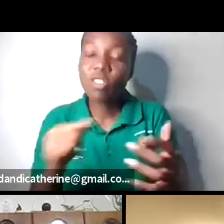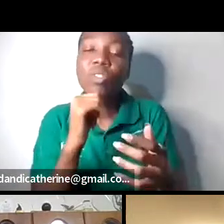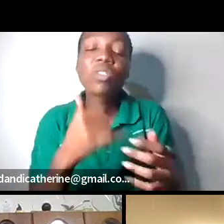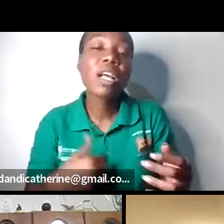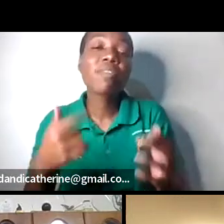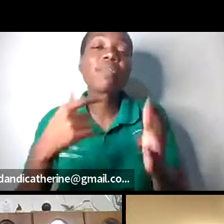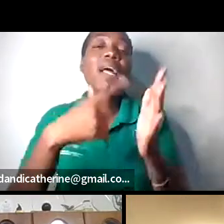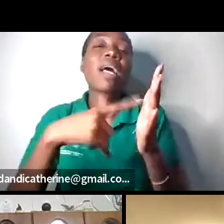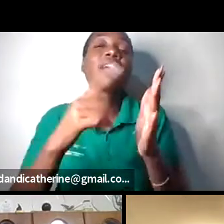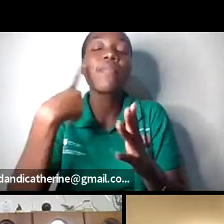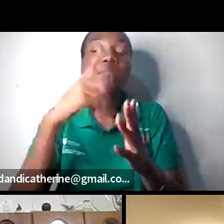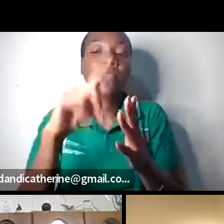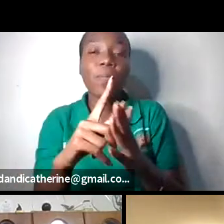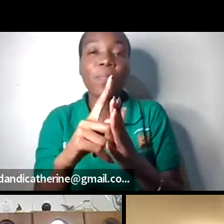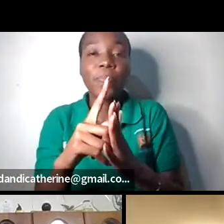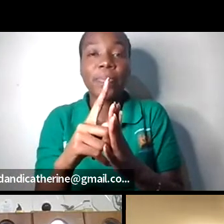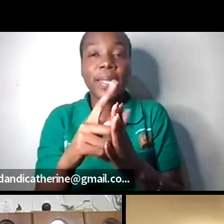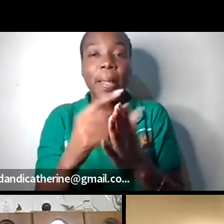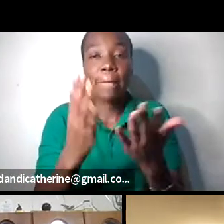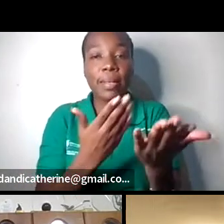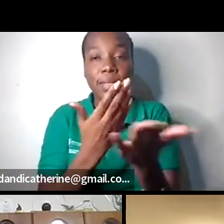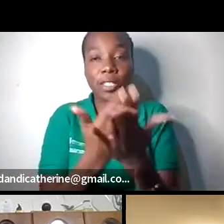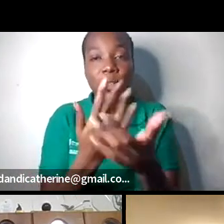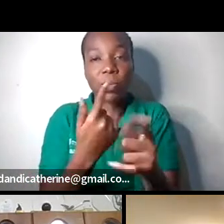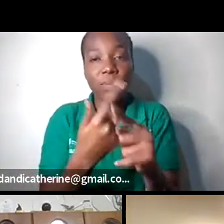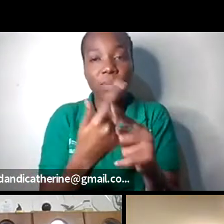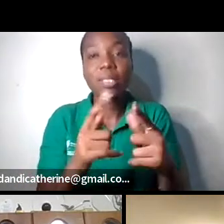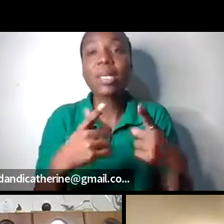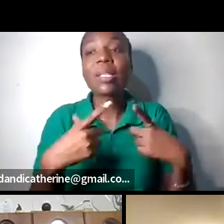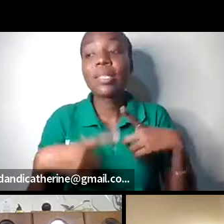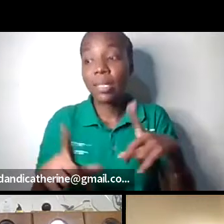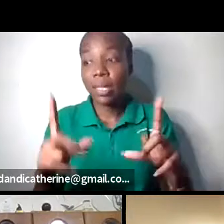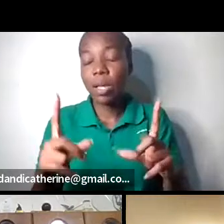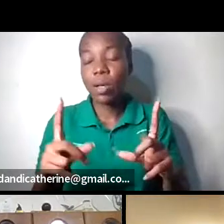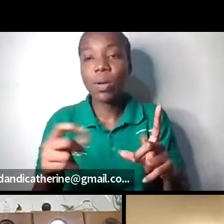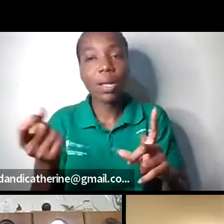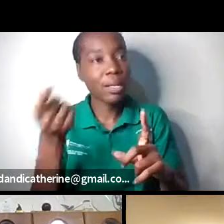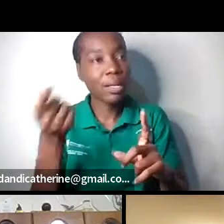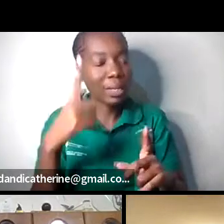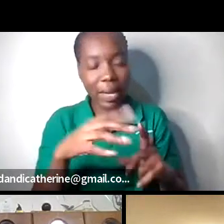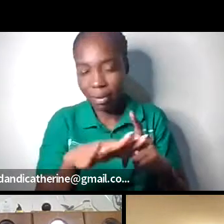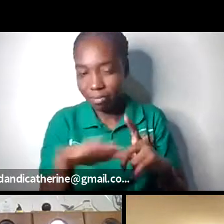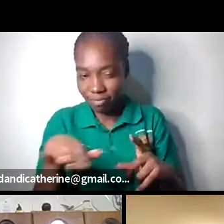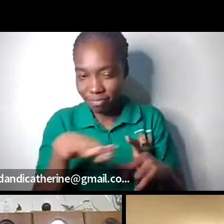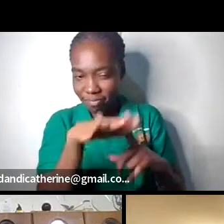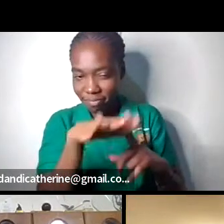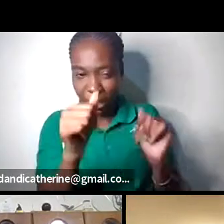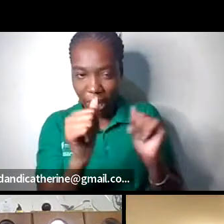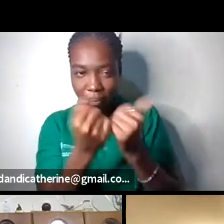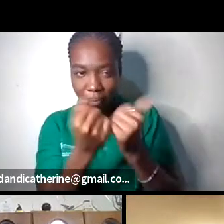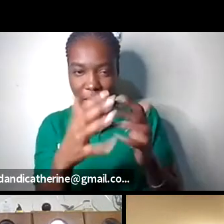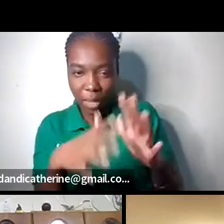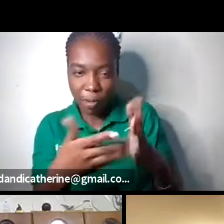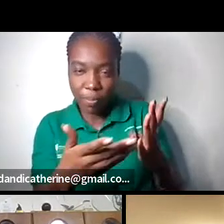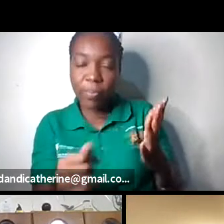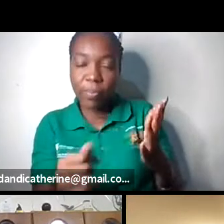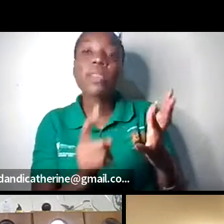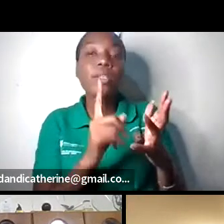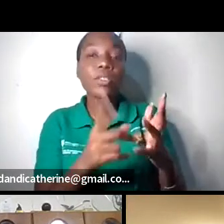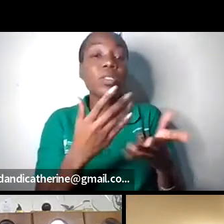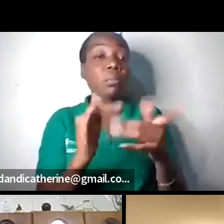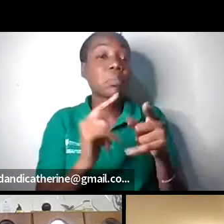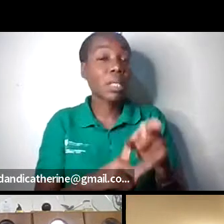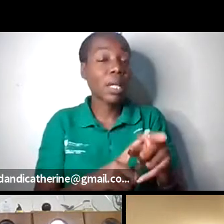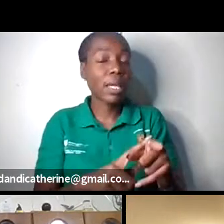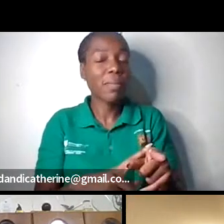representation that allows them to understand vitu per ground, how they really are. And so you find sometimes the decisions that are made,